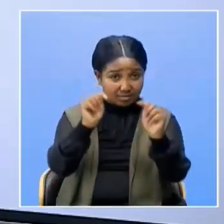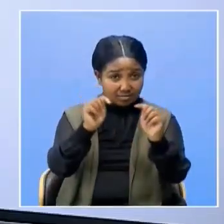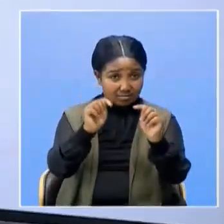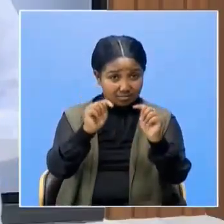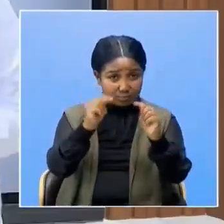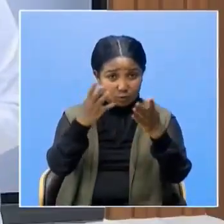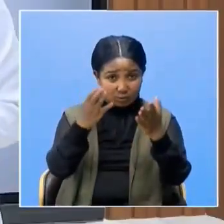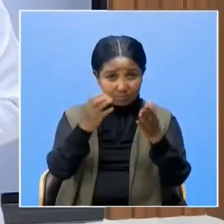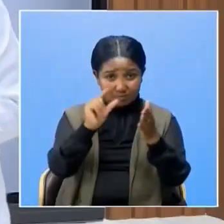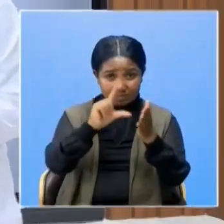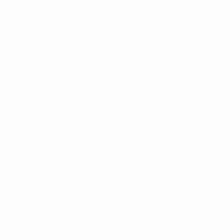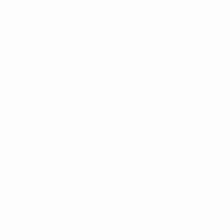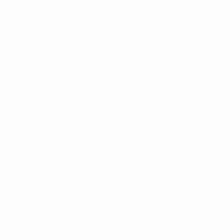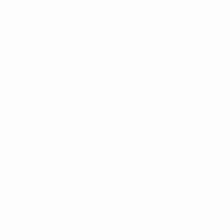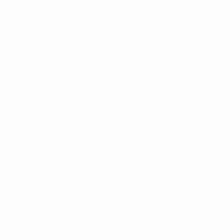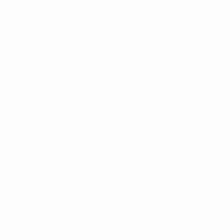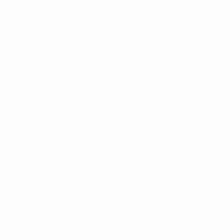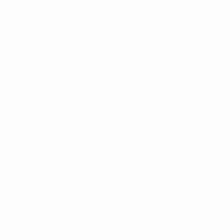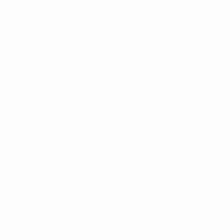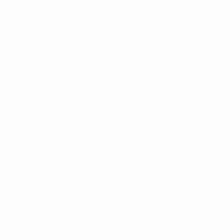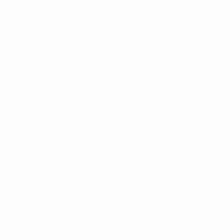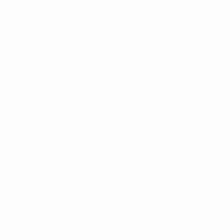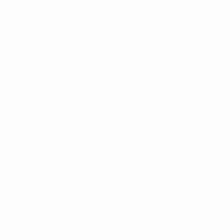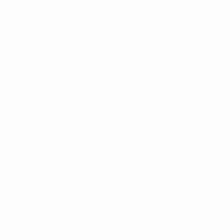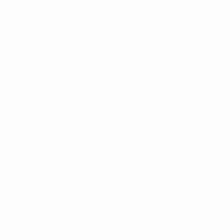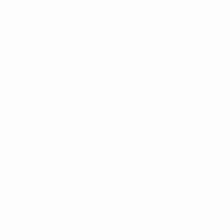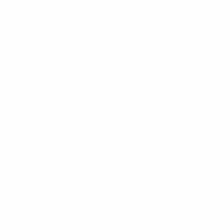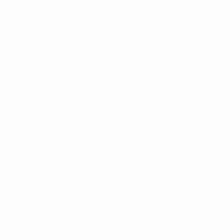few minutes? Okay, take it.